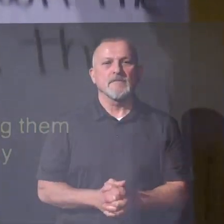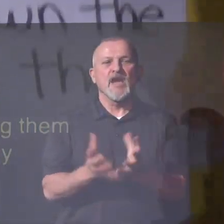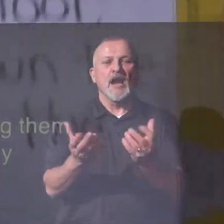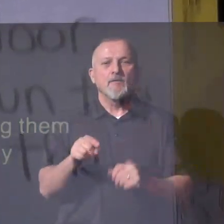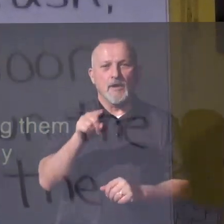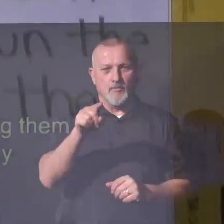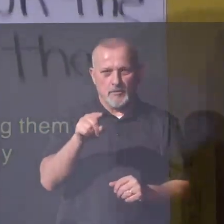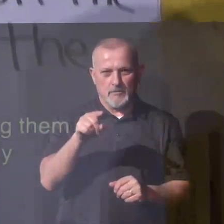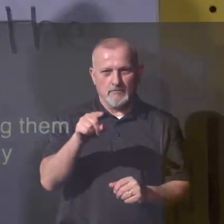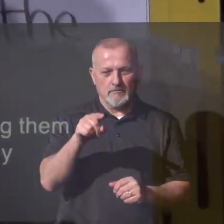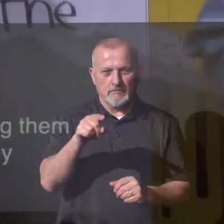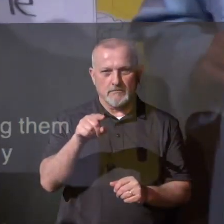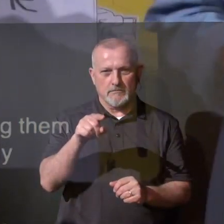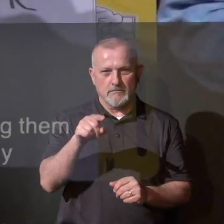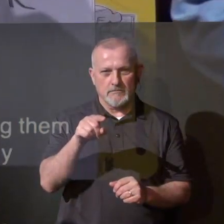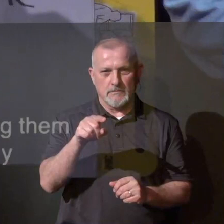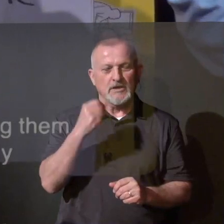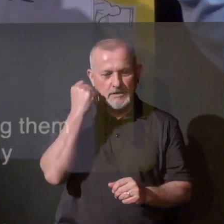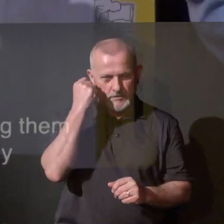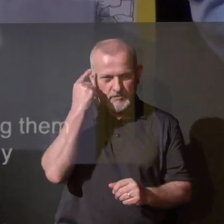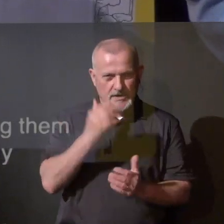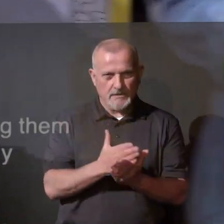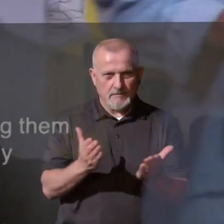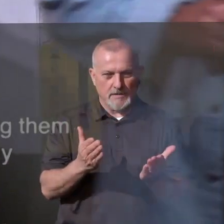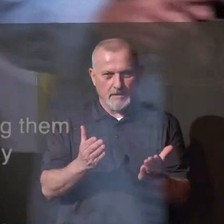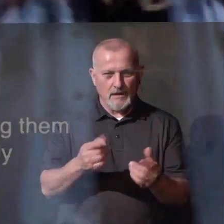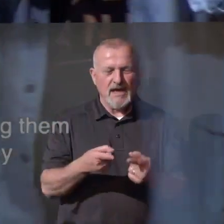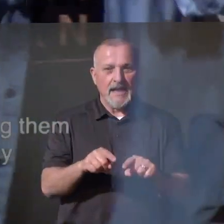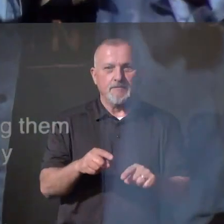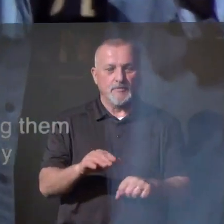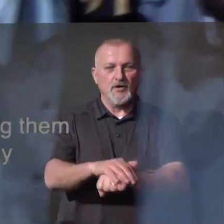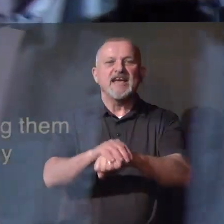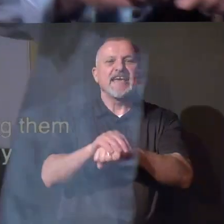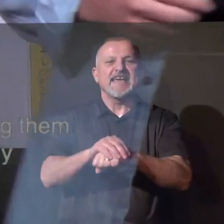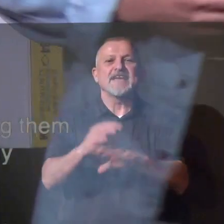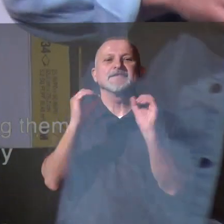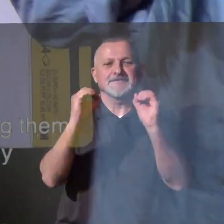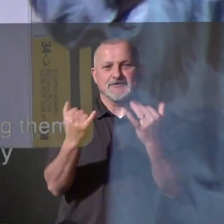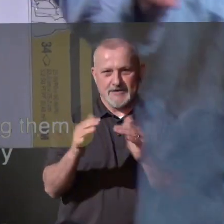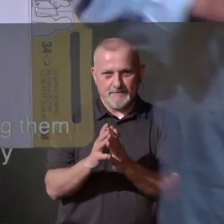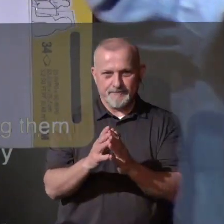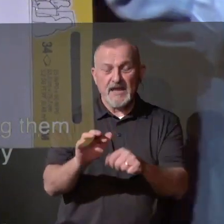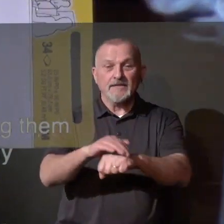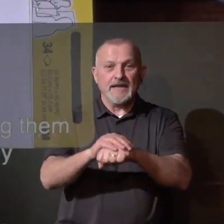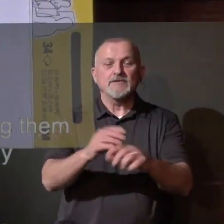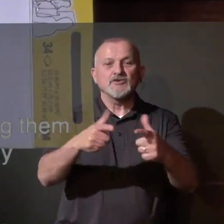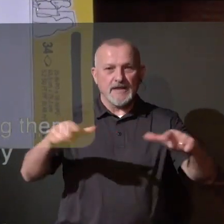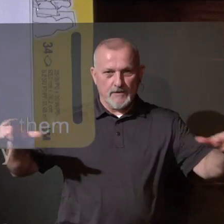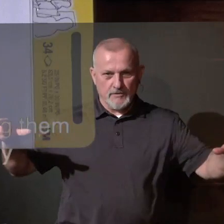So I want you to look at this. When we look, English lesson, all right? So when we look at the